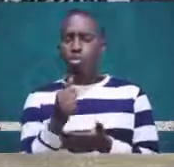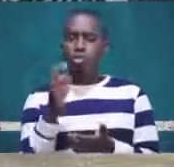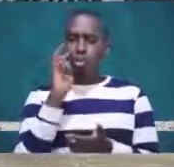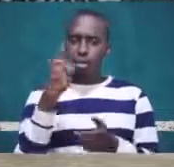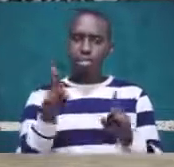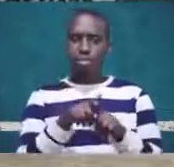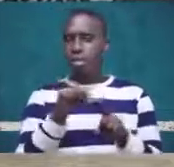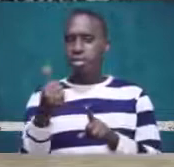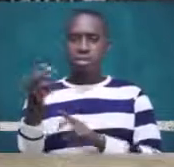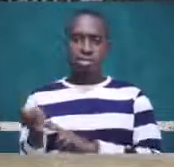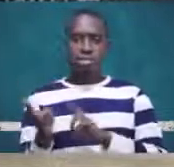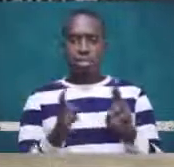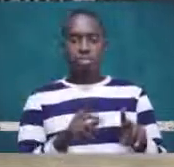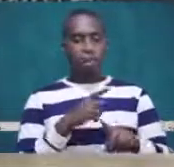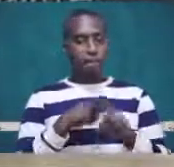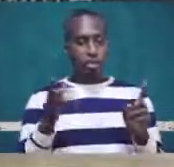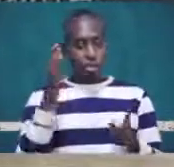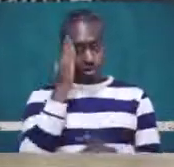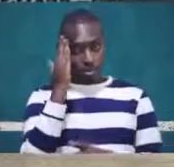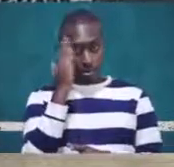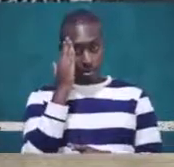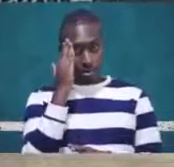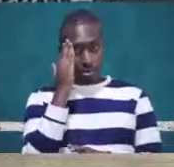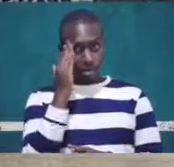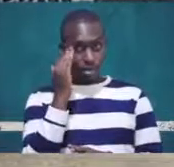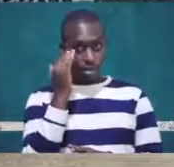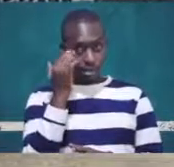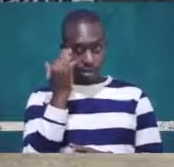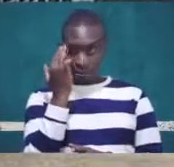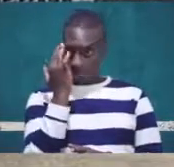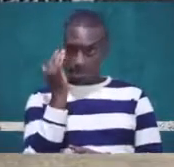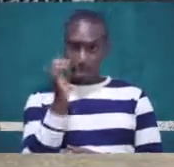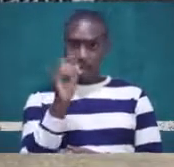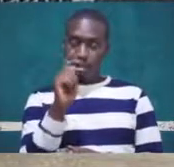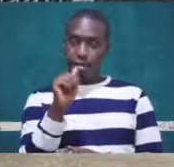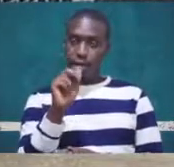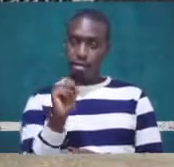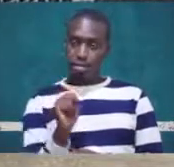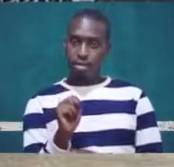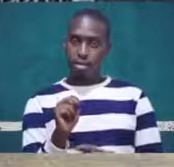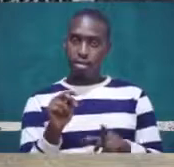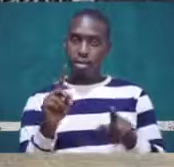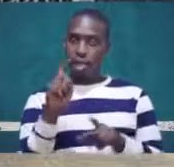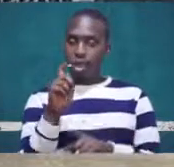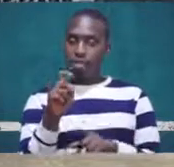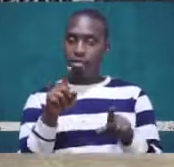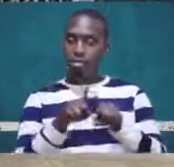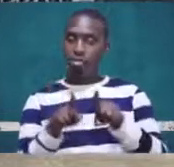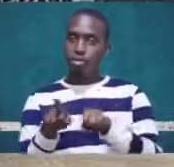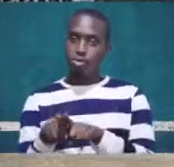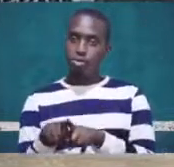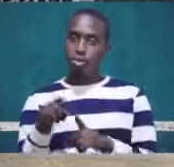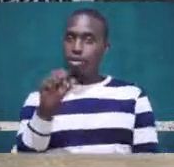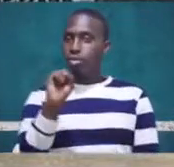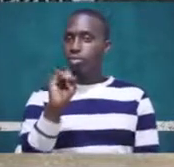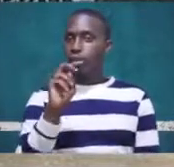this one. But you know that sine tangent of x is equal to